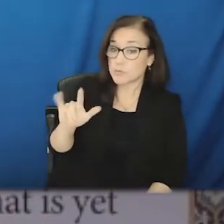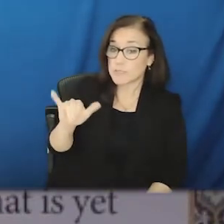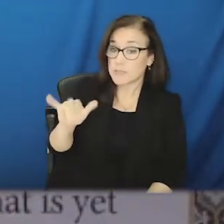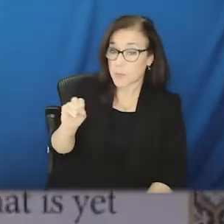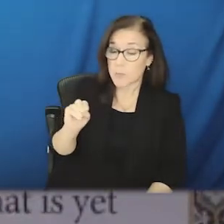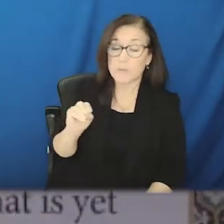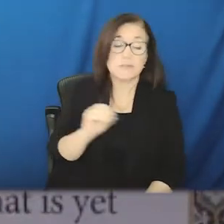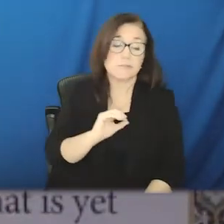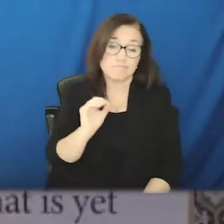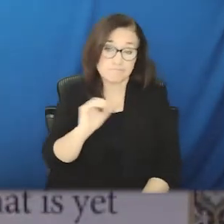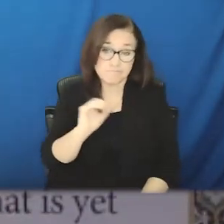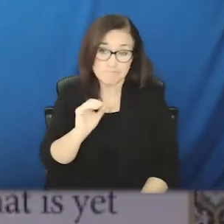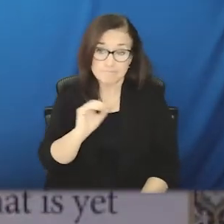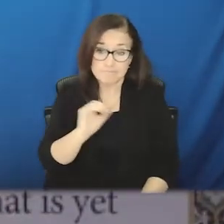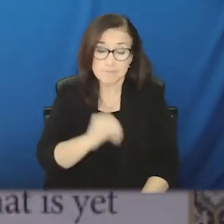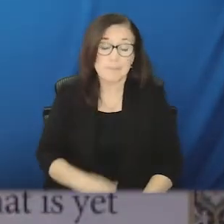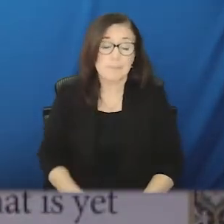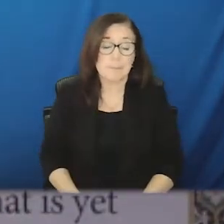comment.